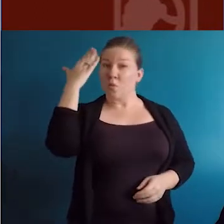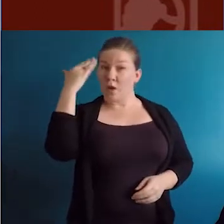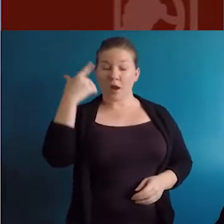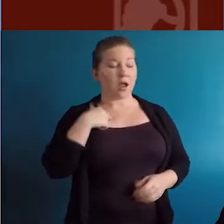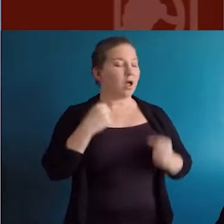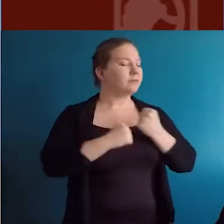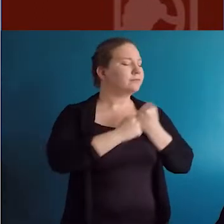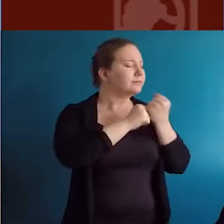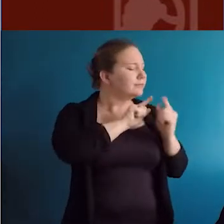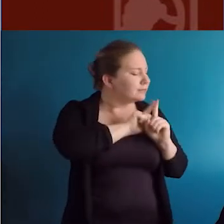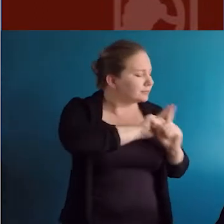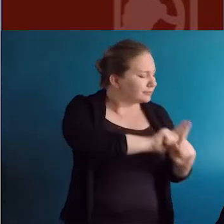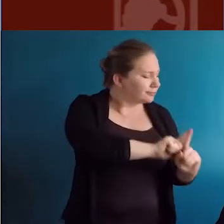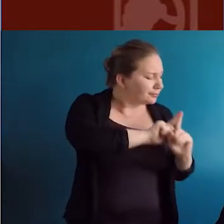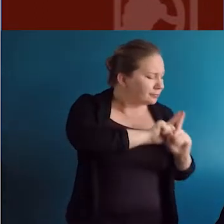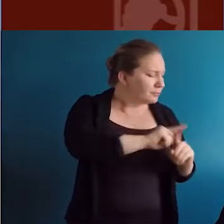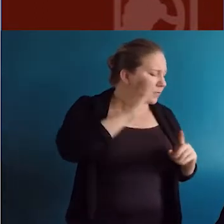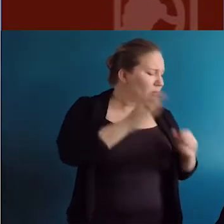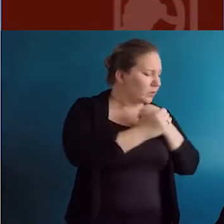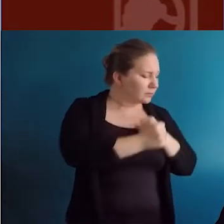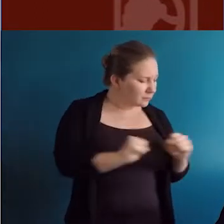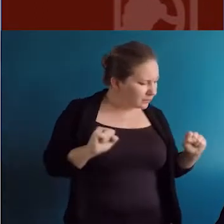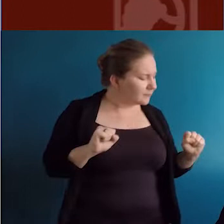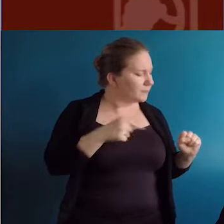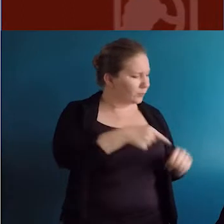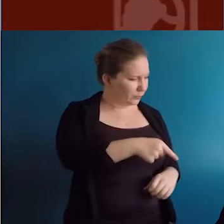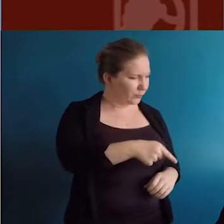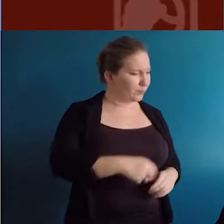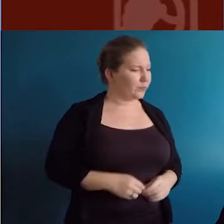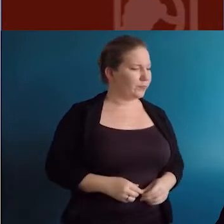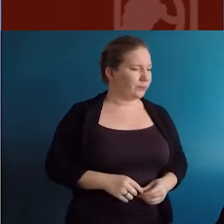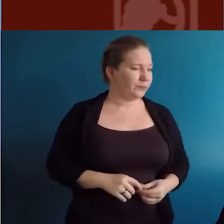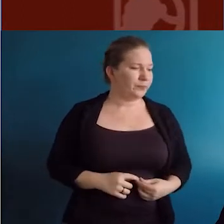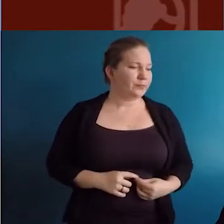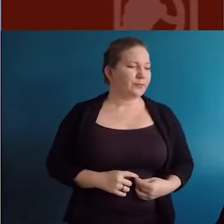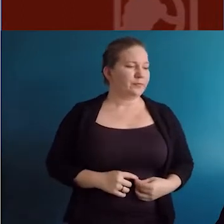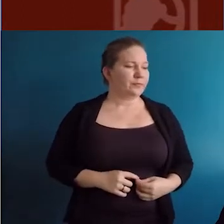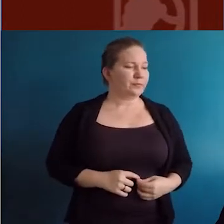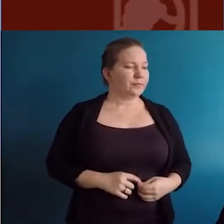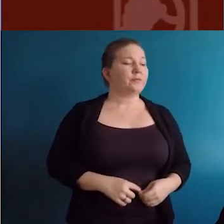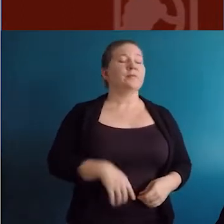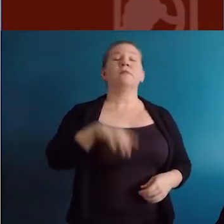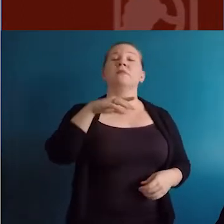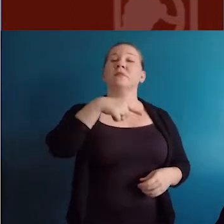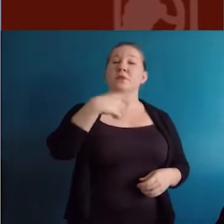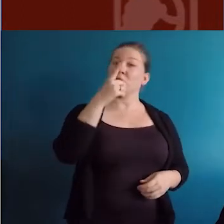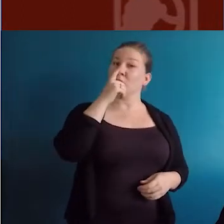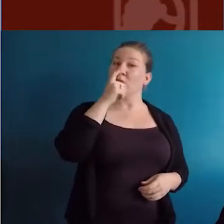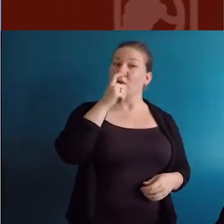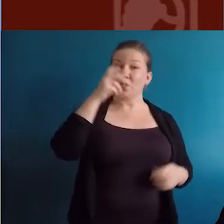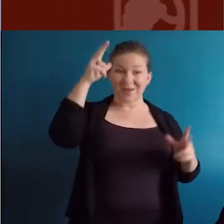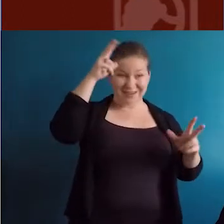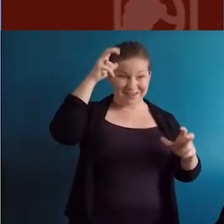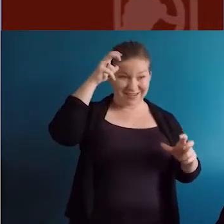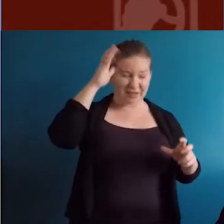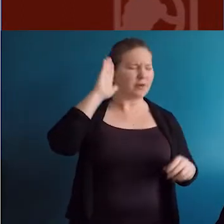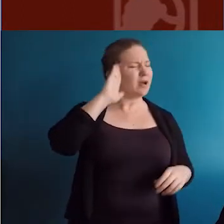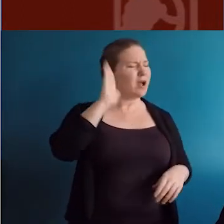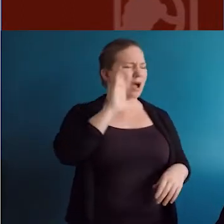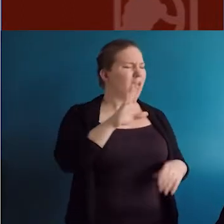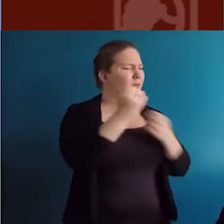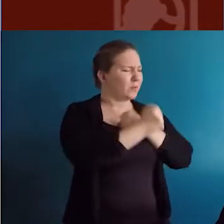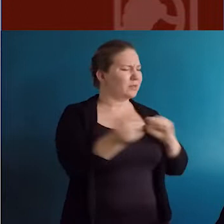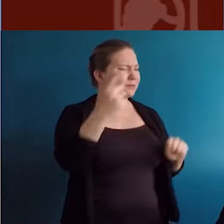and deliver you, says the Lord. I will deliver you out of the hand of the wicked and redeem you from the grasp of